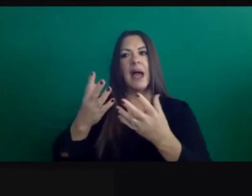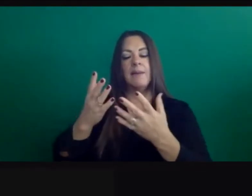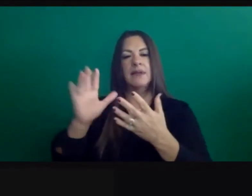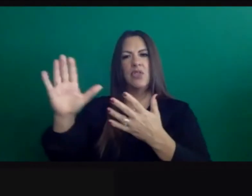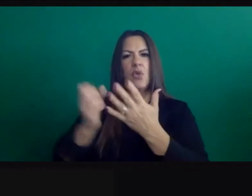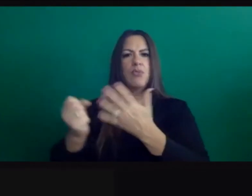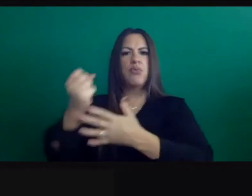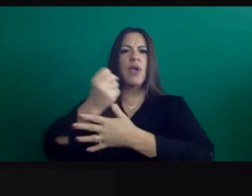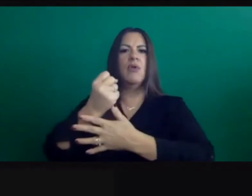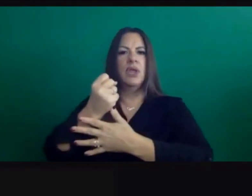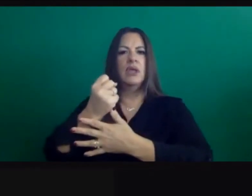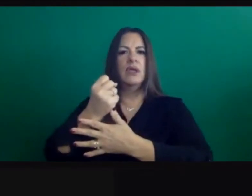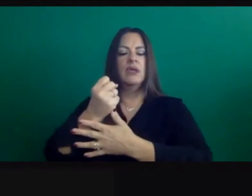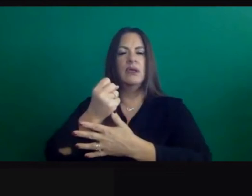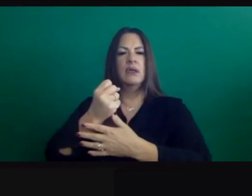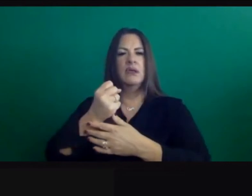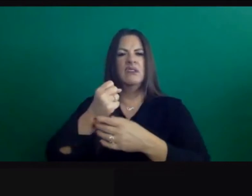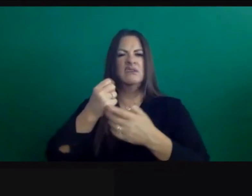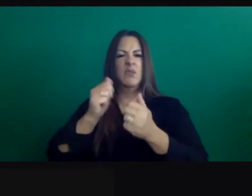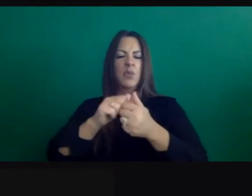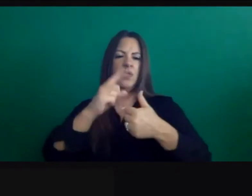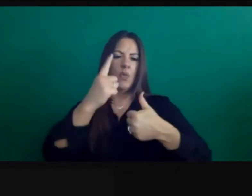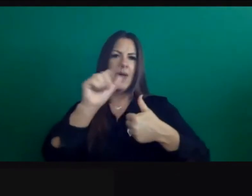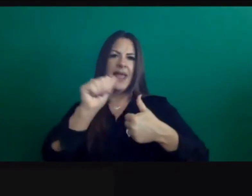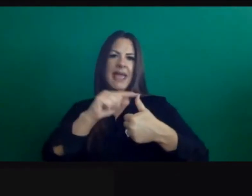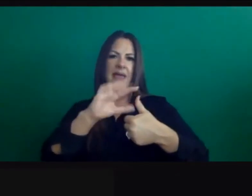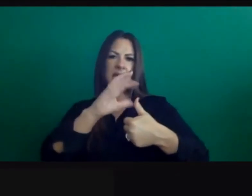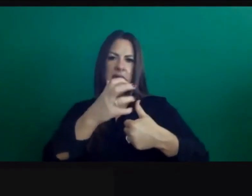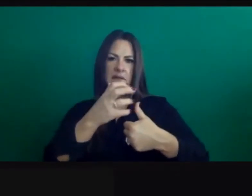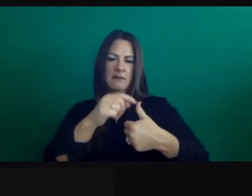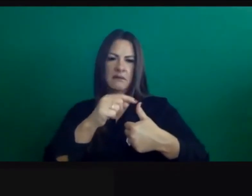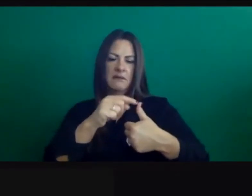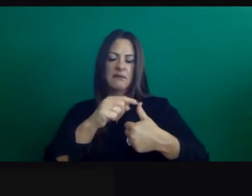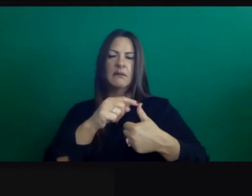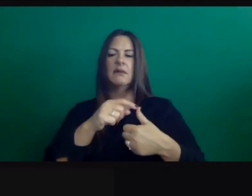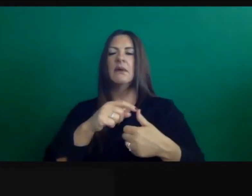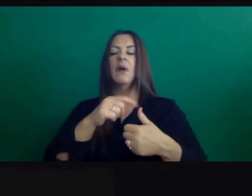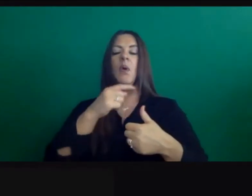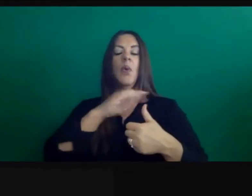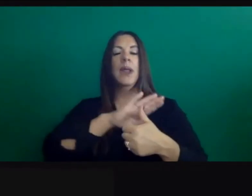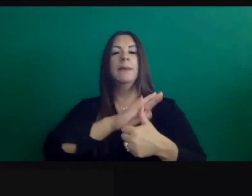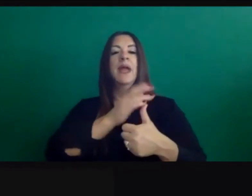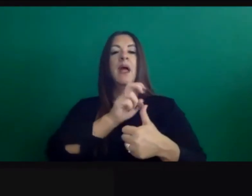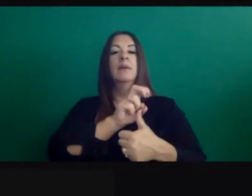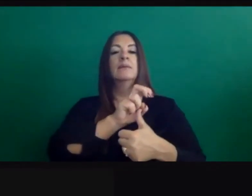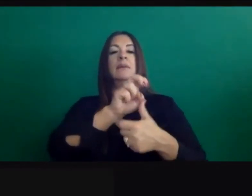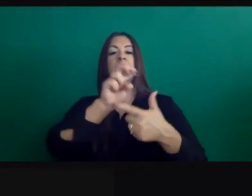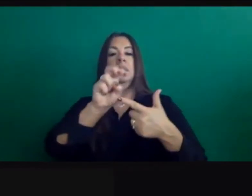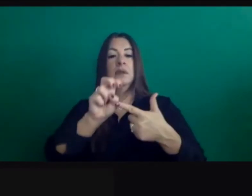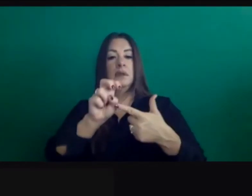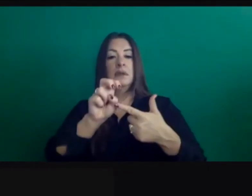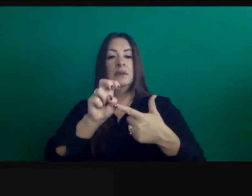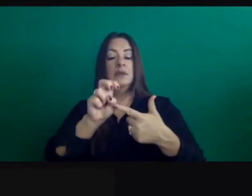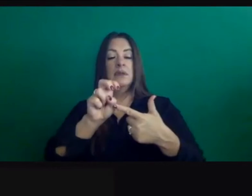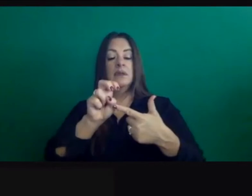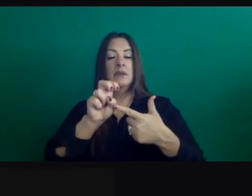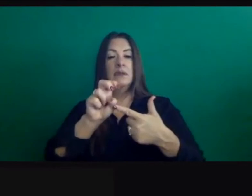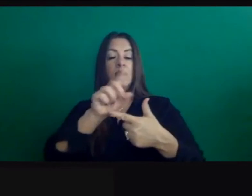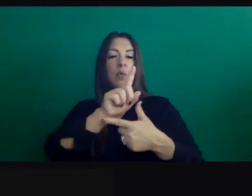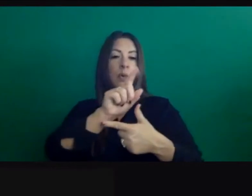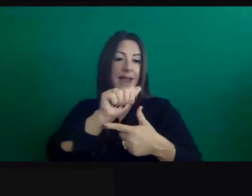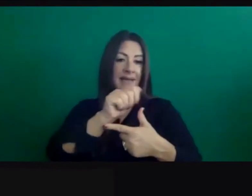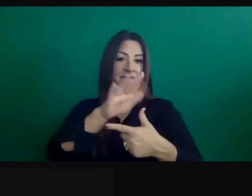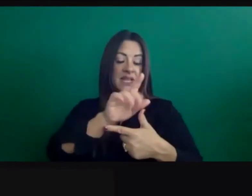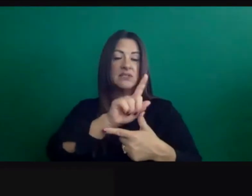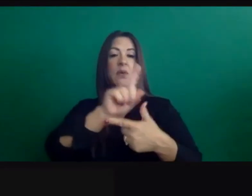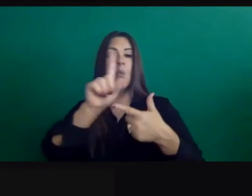priority, given where we are in the phases and tiers. As that shifts to be beyond that 1A